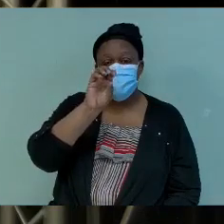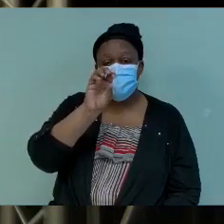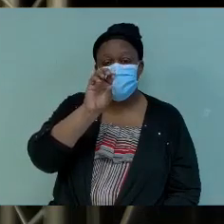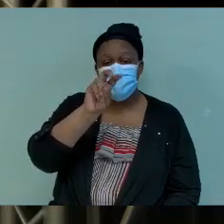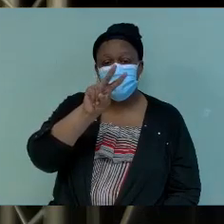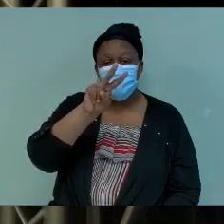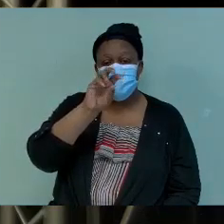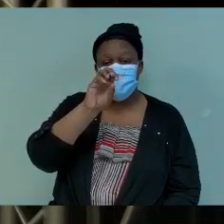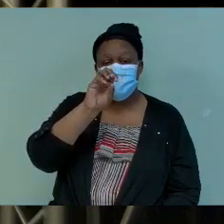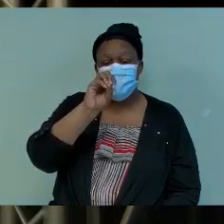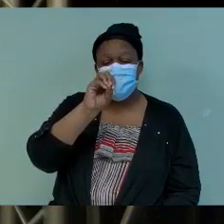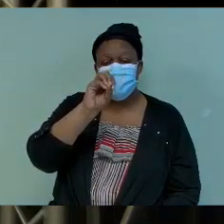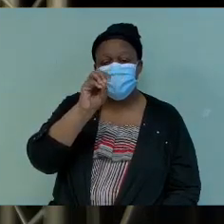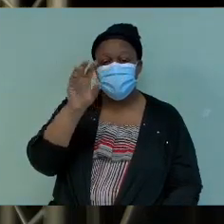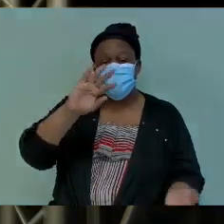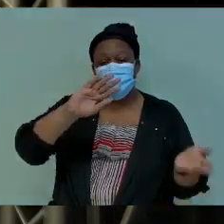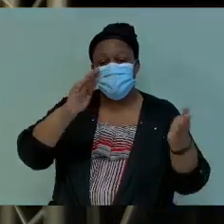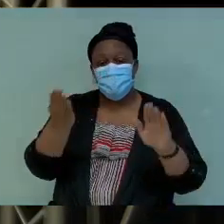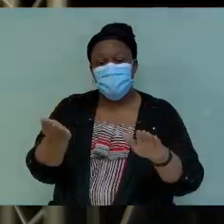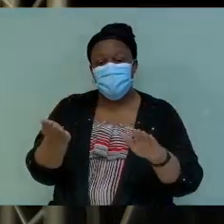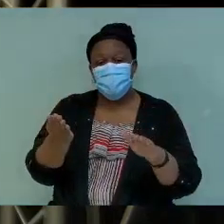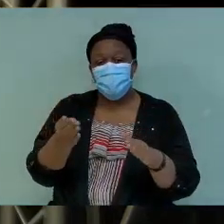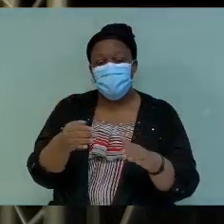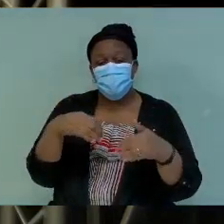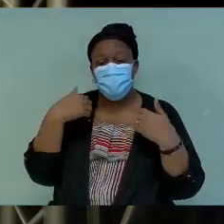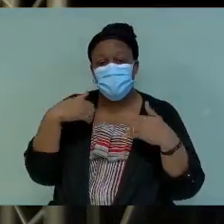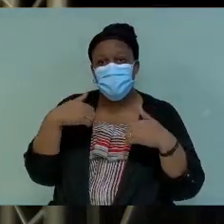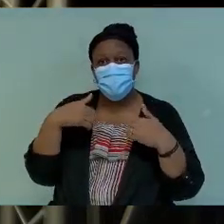193,722 deaths. In the Federation,